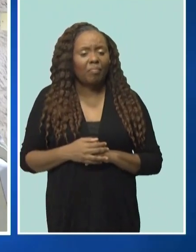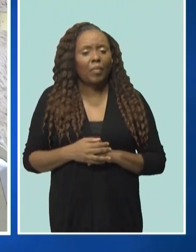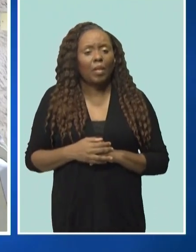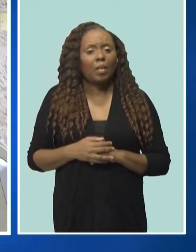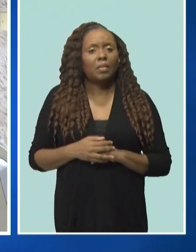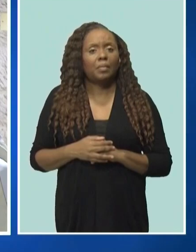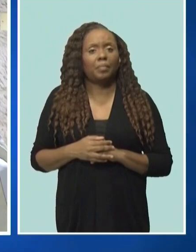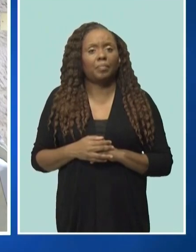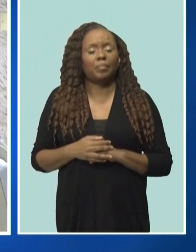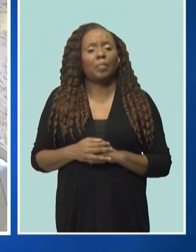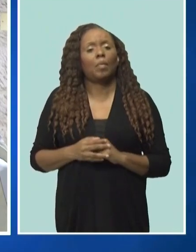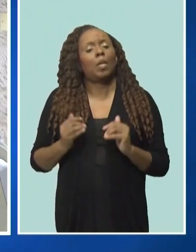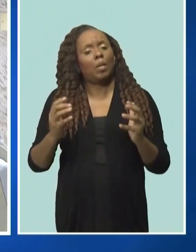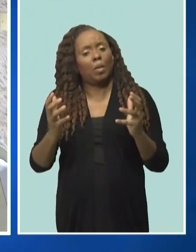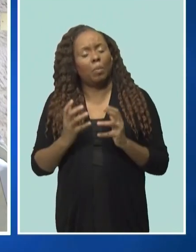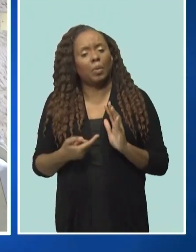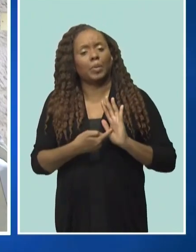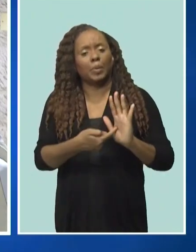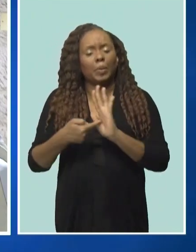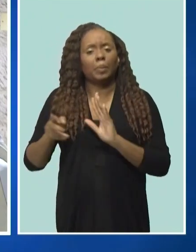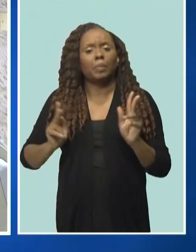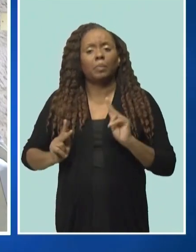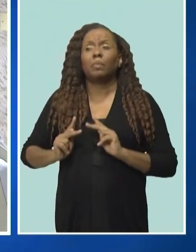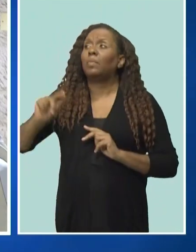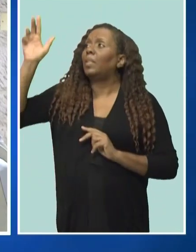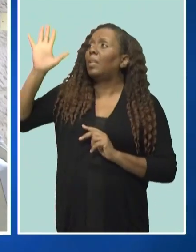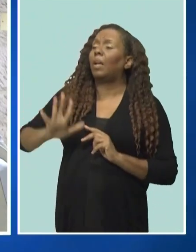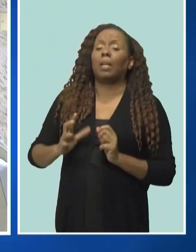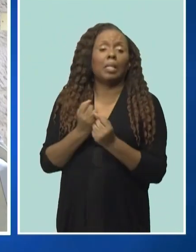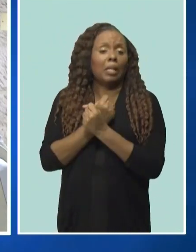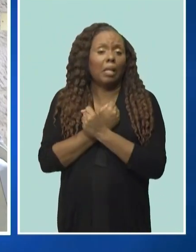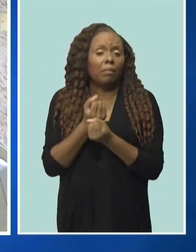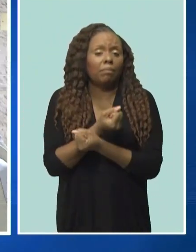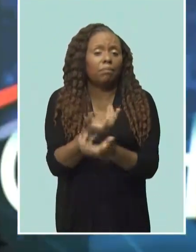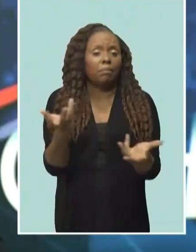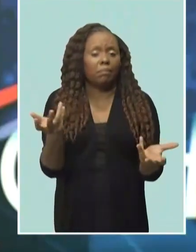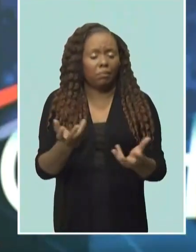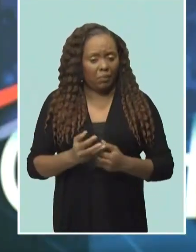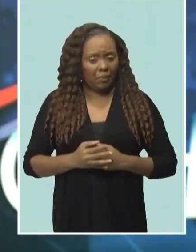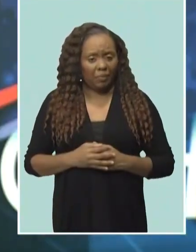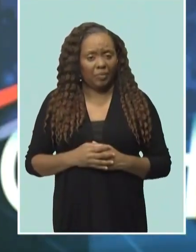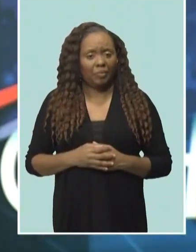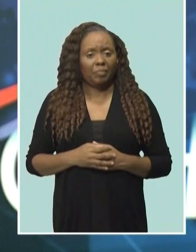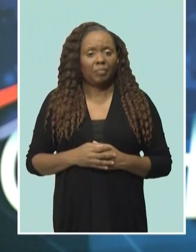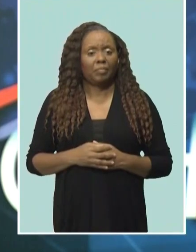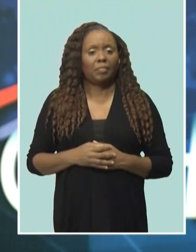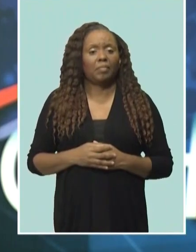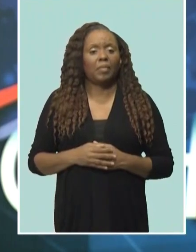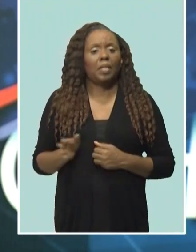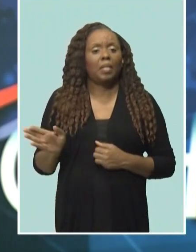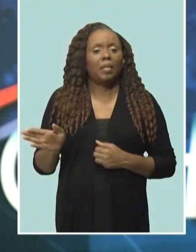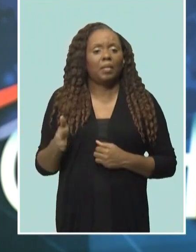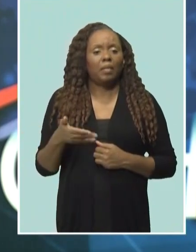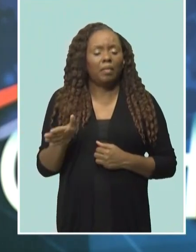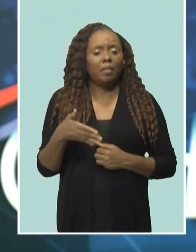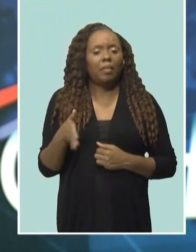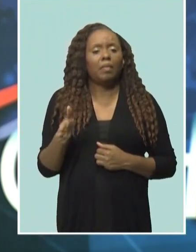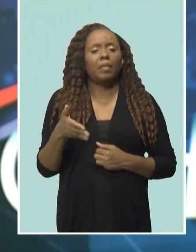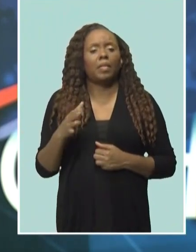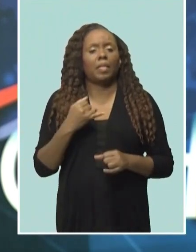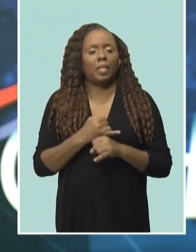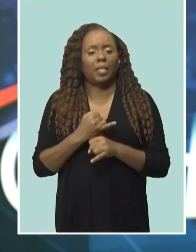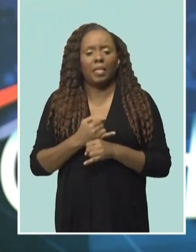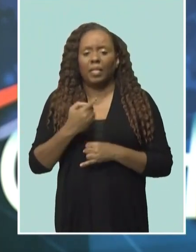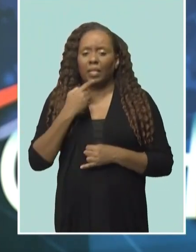God in the midst of broken structures in our lives. Fisheries officials are dispelling rumors of a